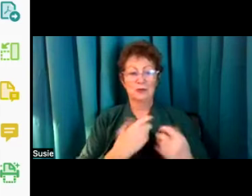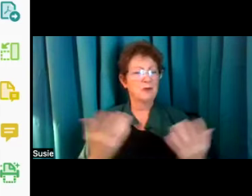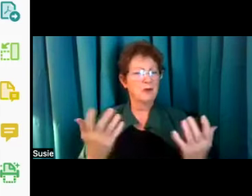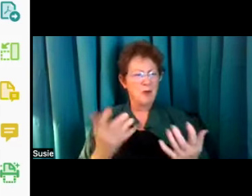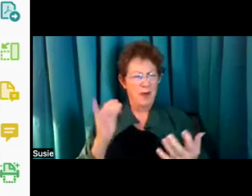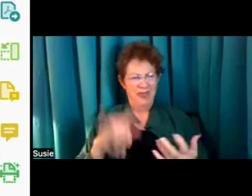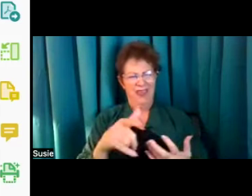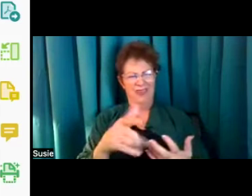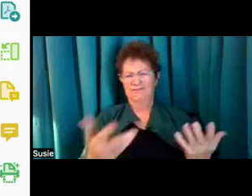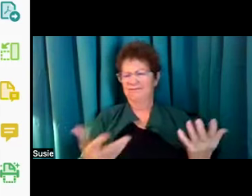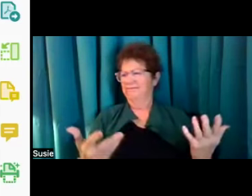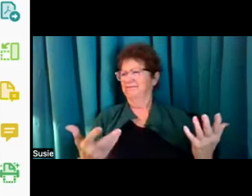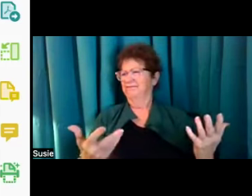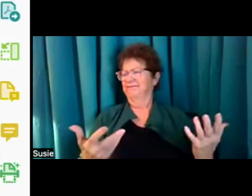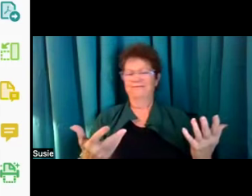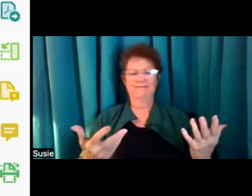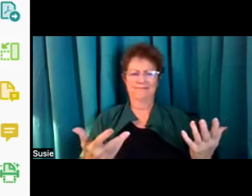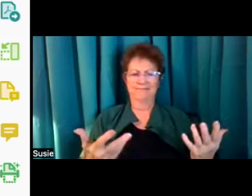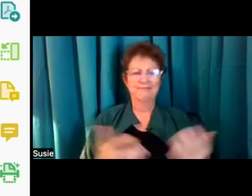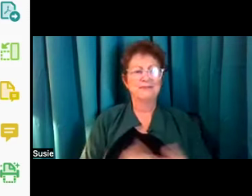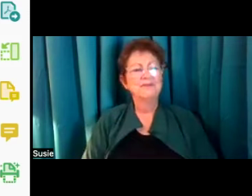a hybrid/tandem structure?